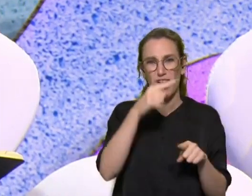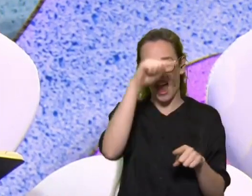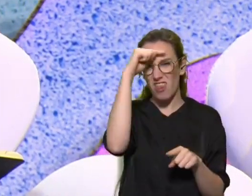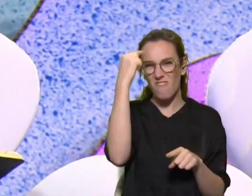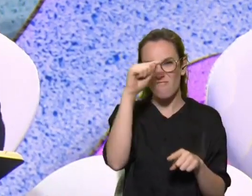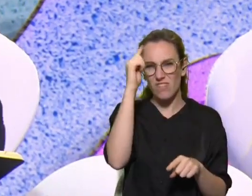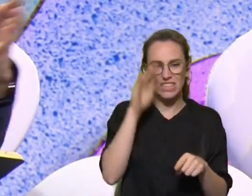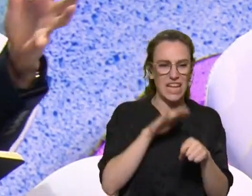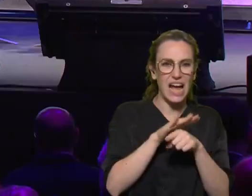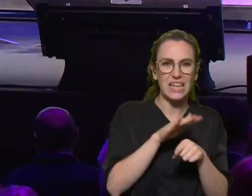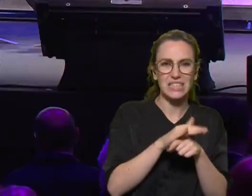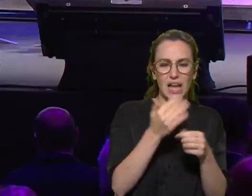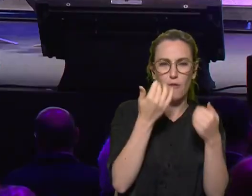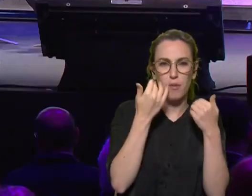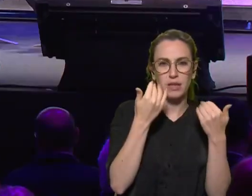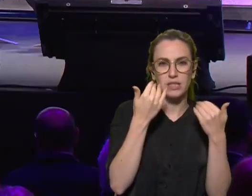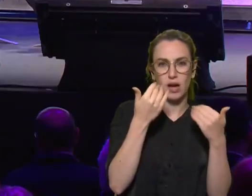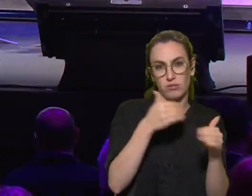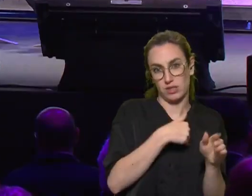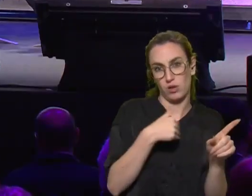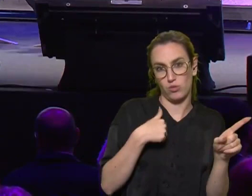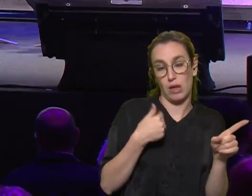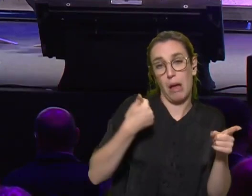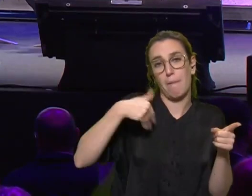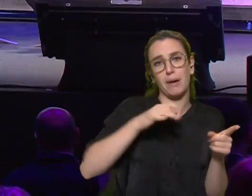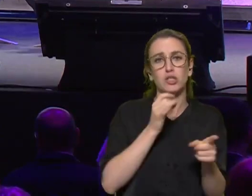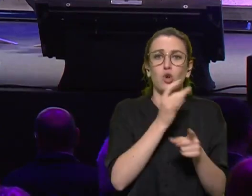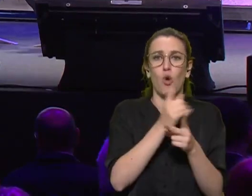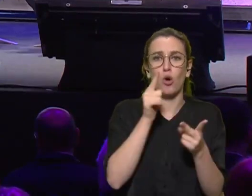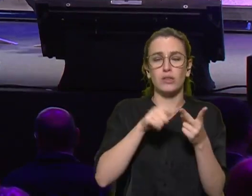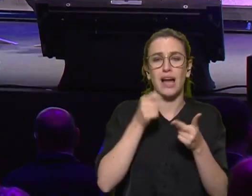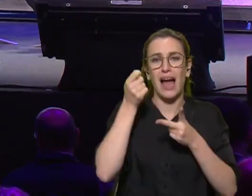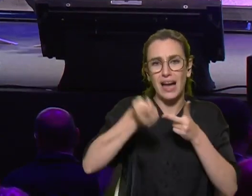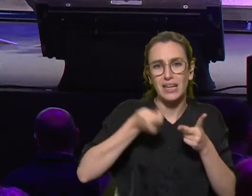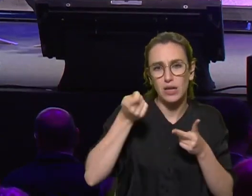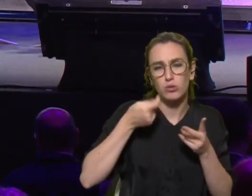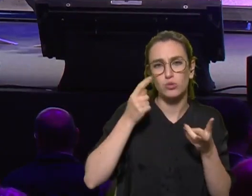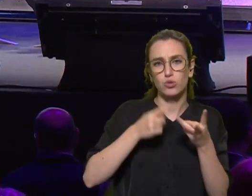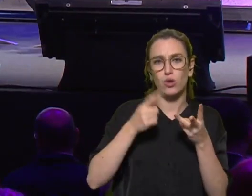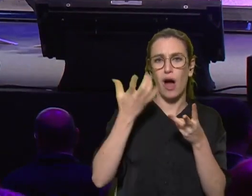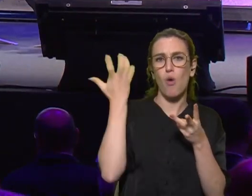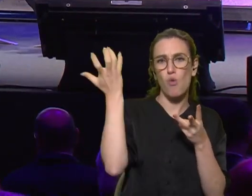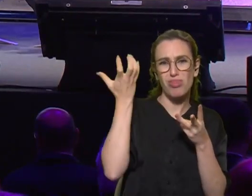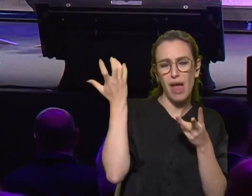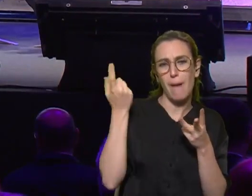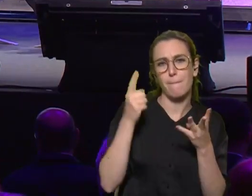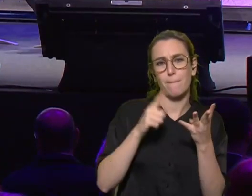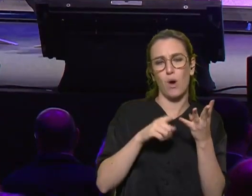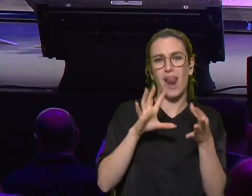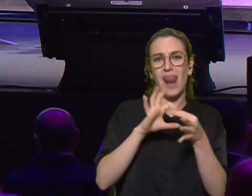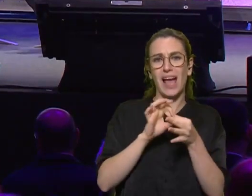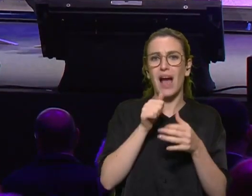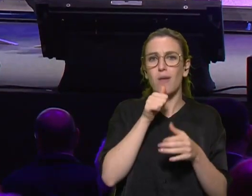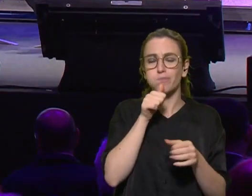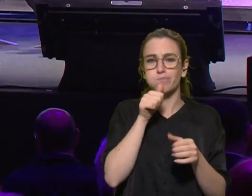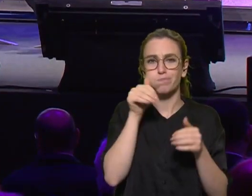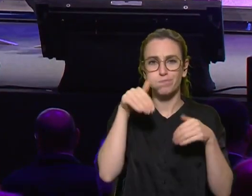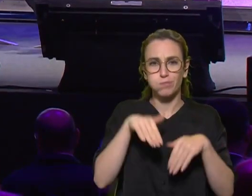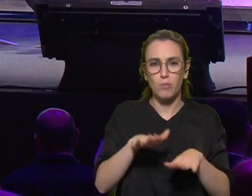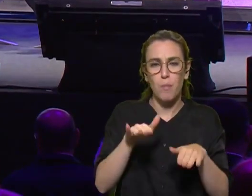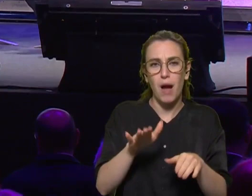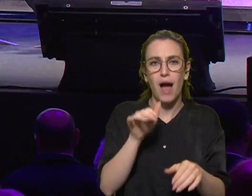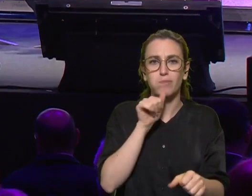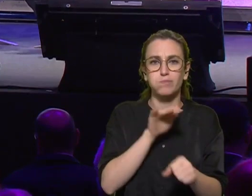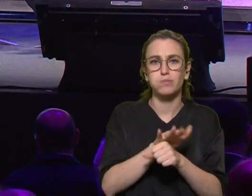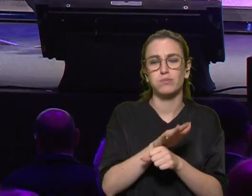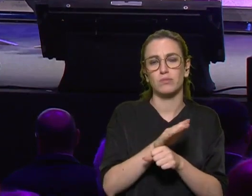sometimes these professors are very frustrated because of the lack of access they have to data. For example, questions